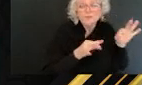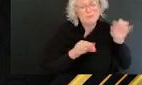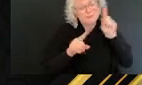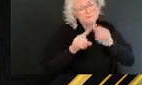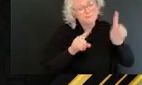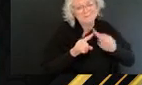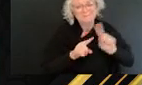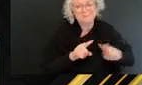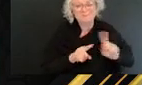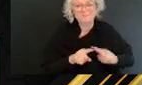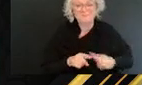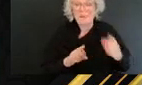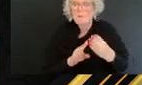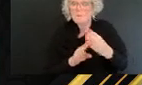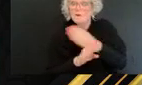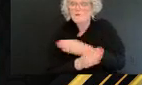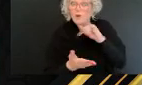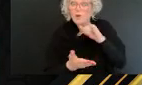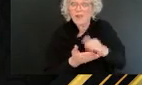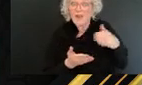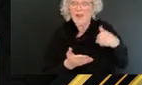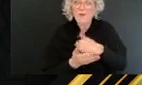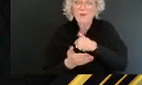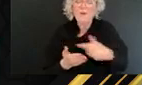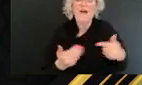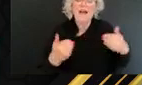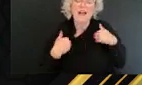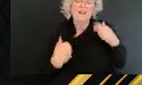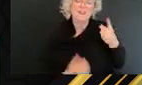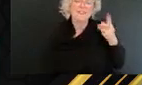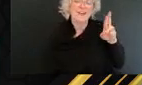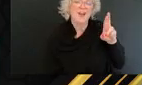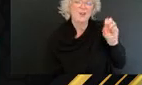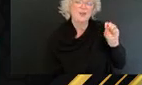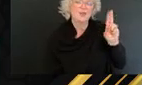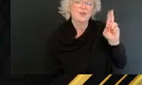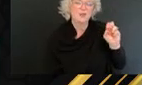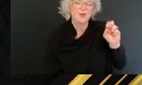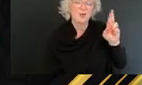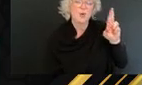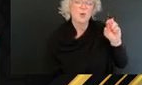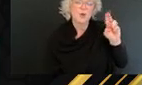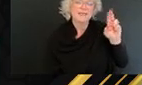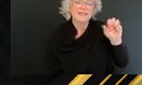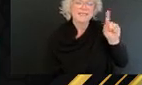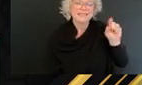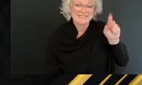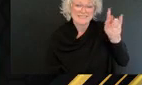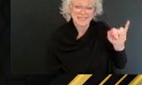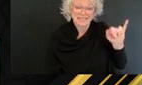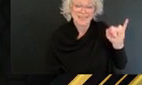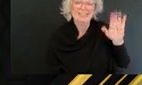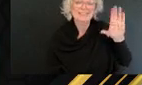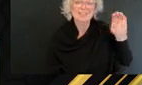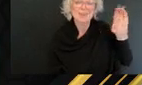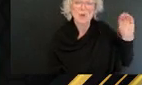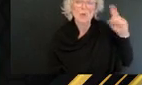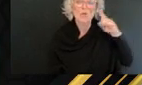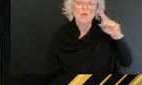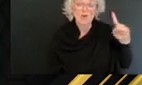before all that, I'd like to kick things over to Dr. Sue Rosensky, who is the CEO of Helen Keller Services. Sue?